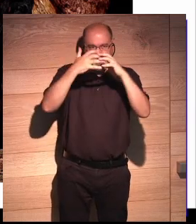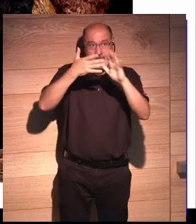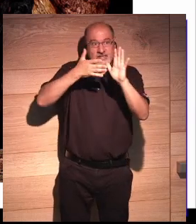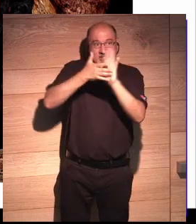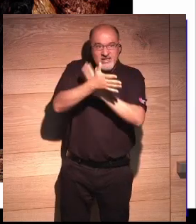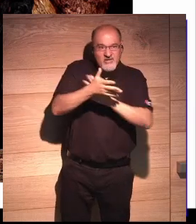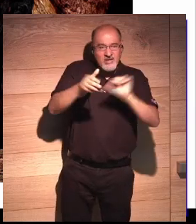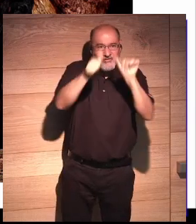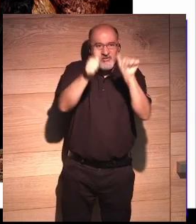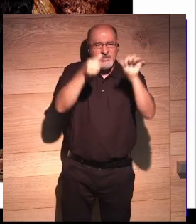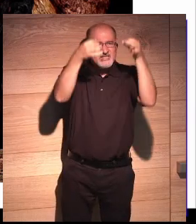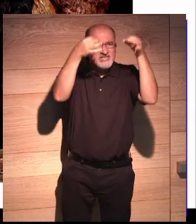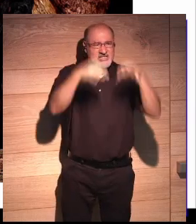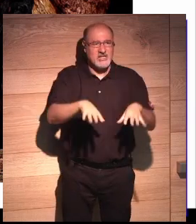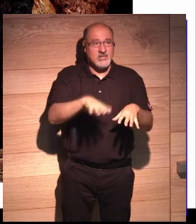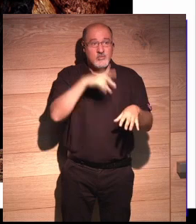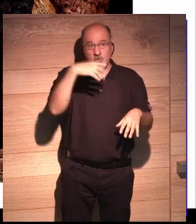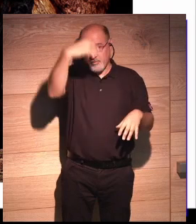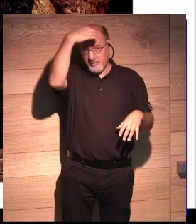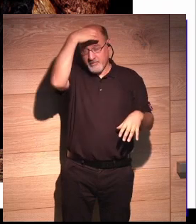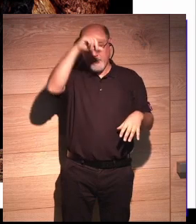we can really gauge the uncanny valley. We can see if